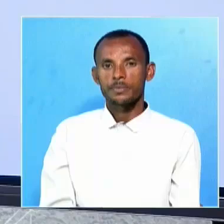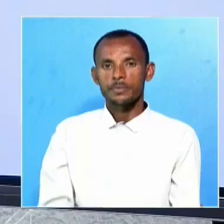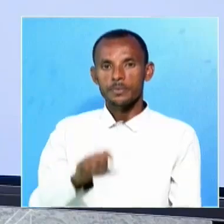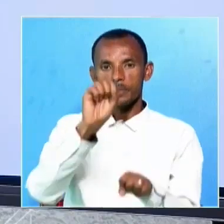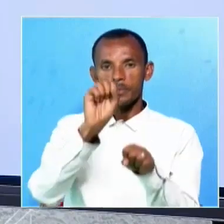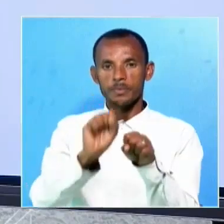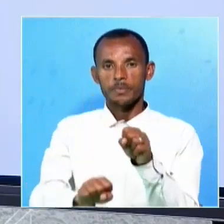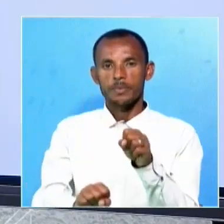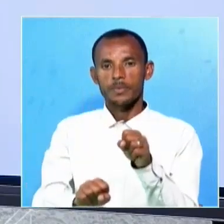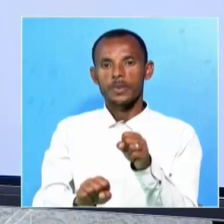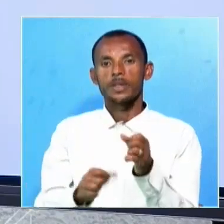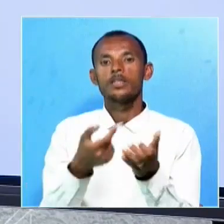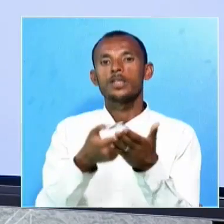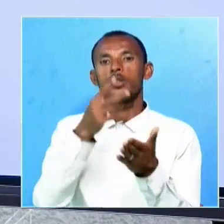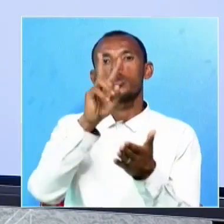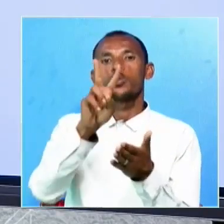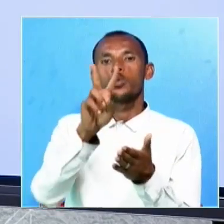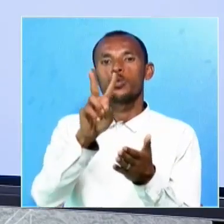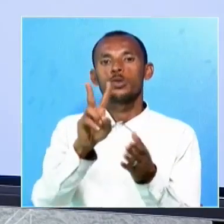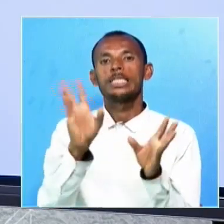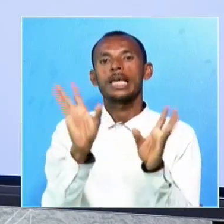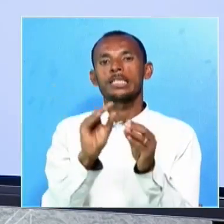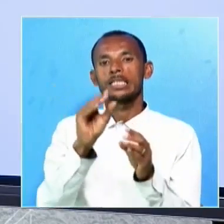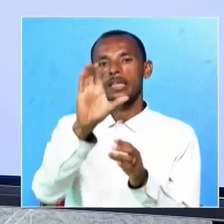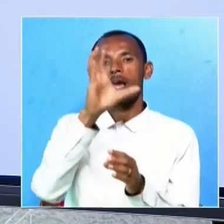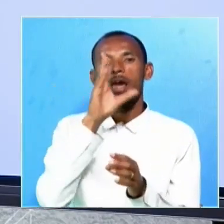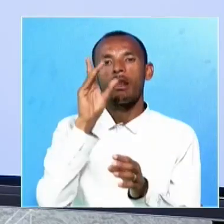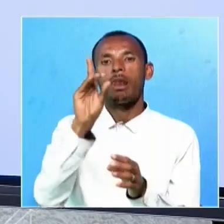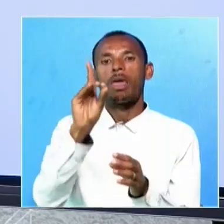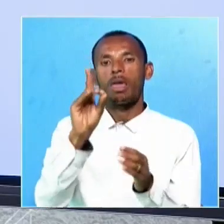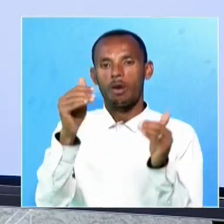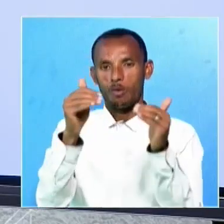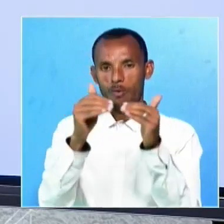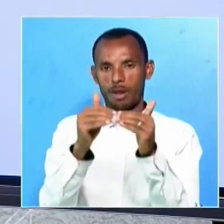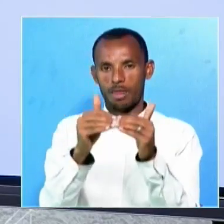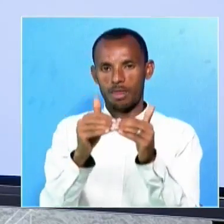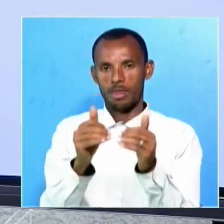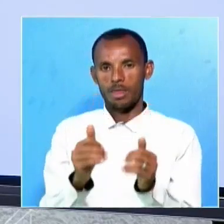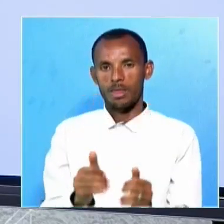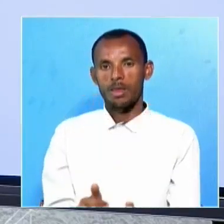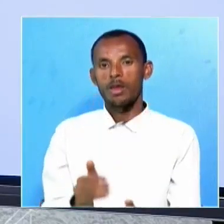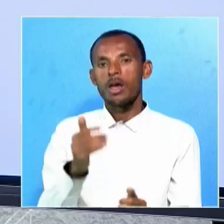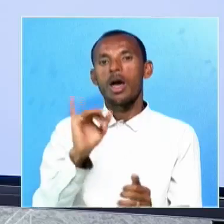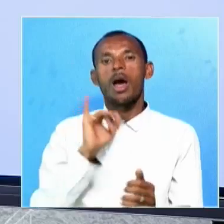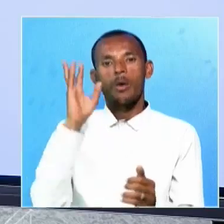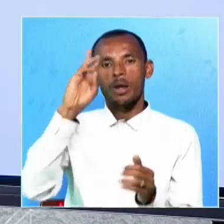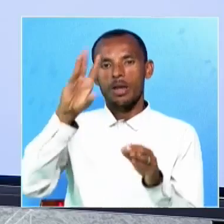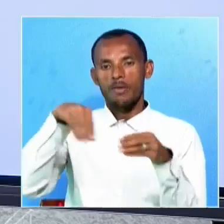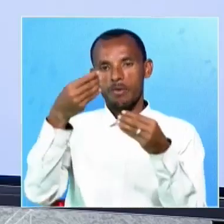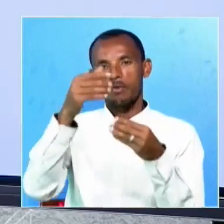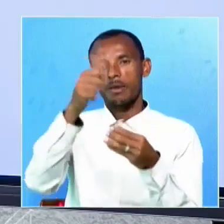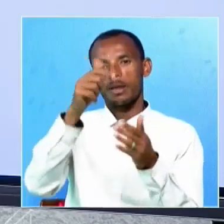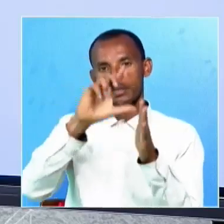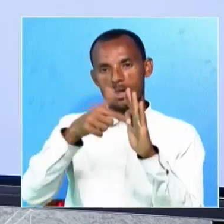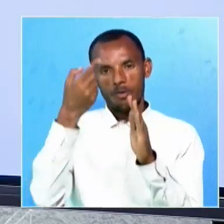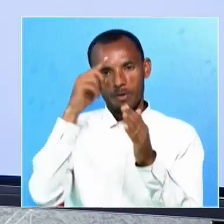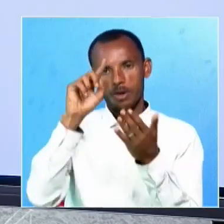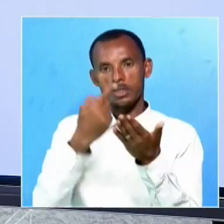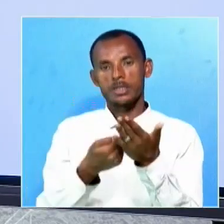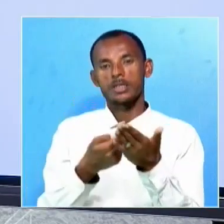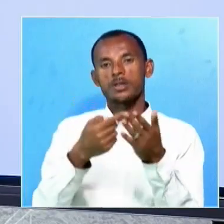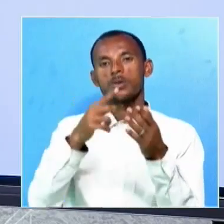So, are these two sets C and D equivalent? I'll give you 10 seconds for this question to